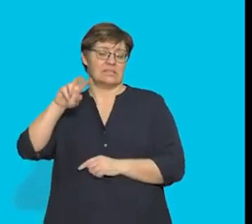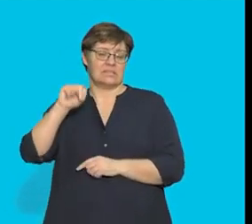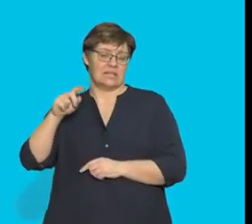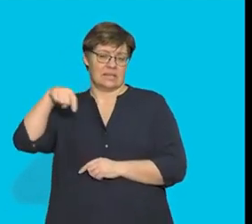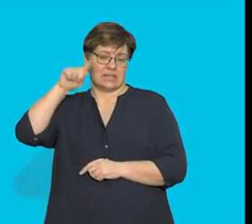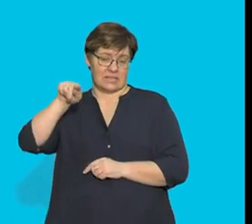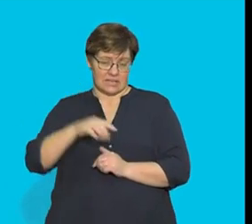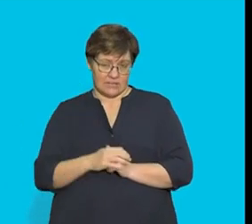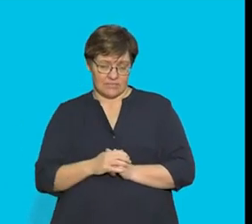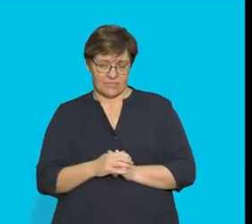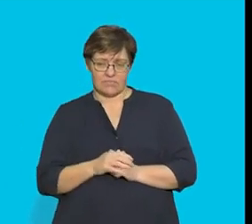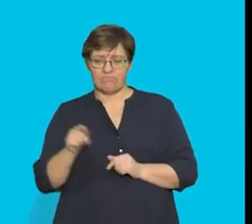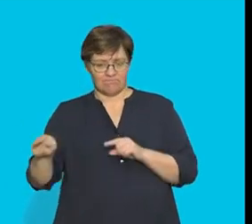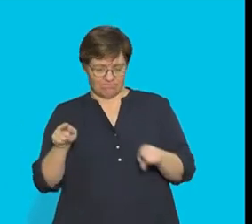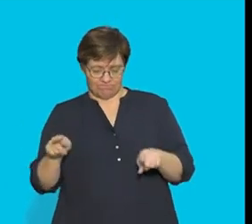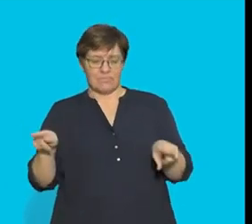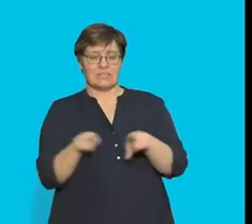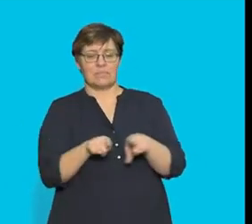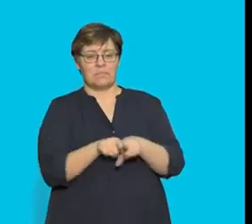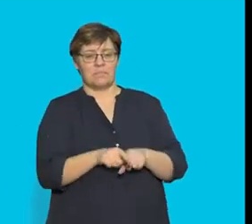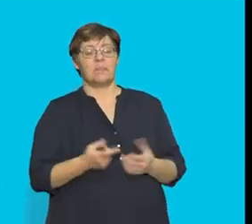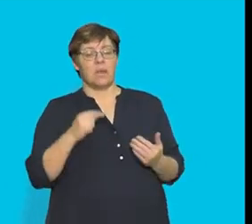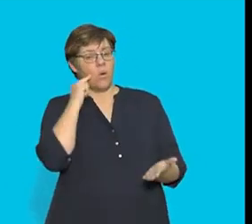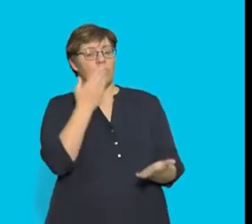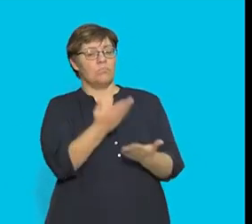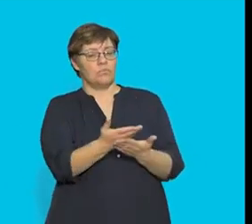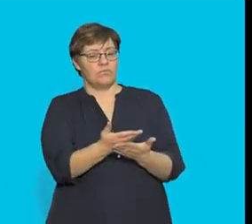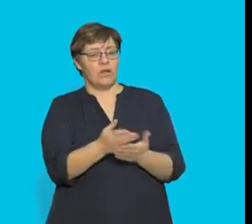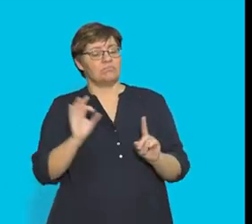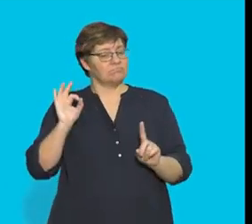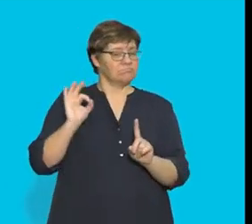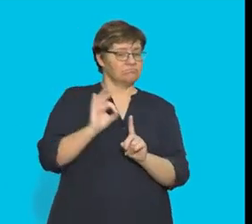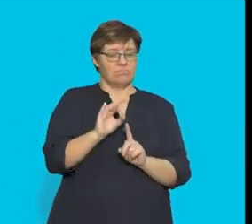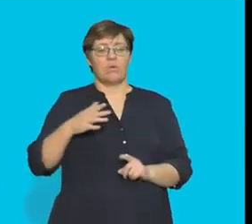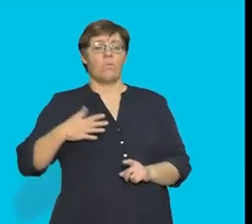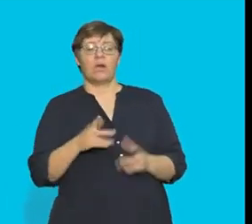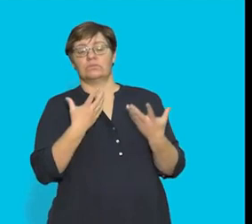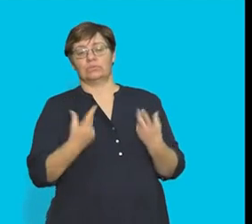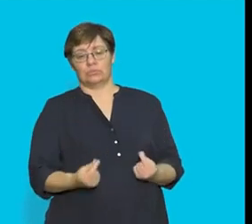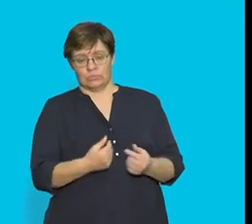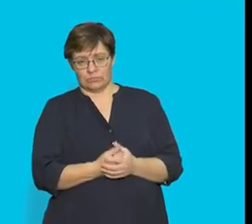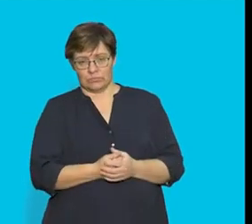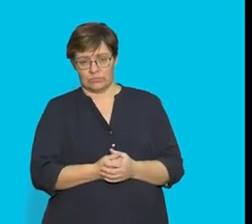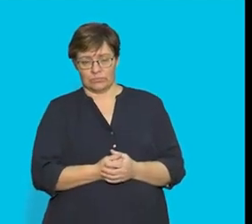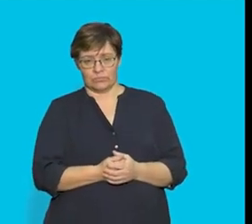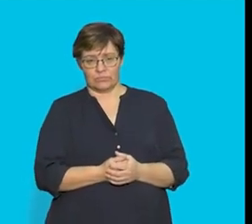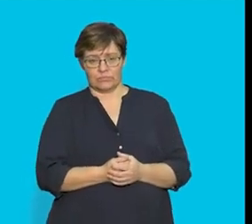cos theta over sine of theta. So basically, we've now proved exactly what they needed us to prove.